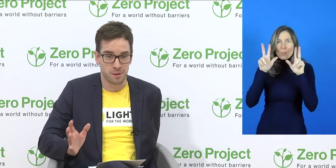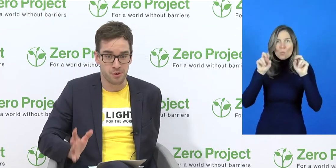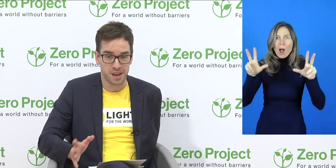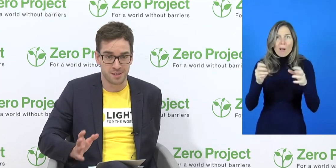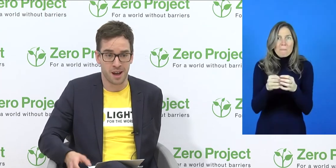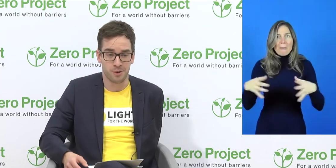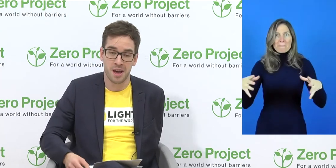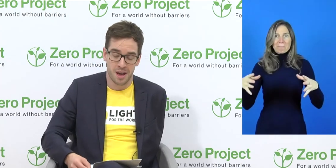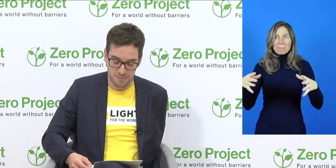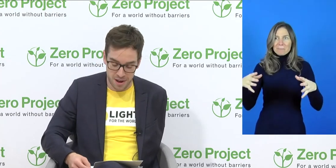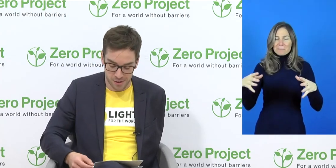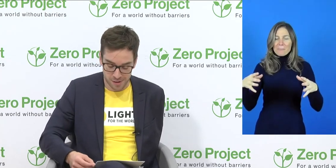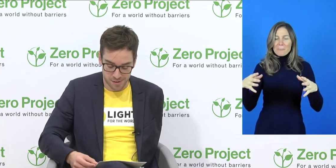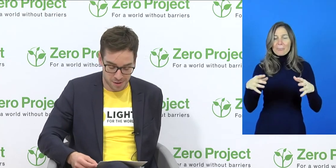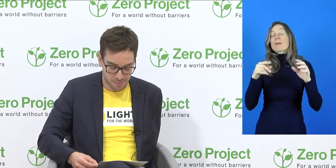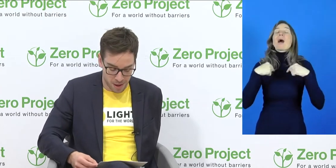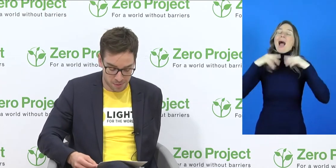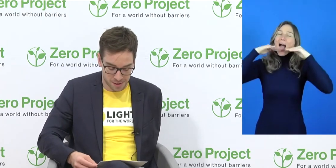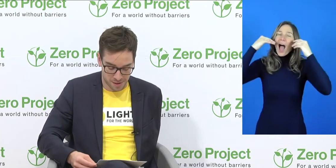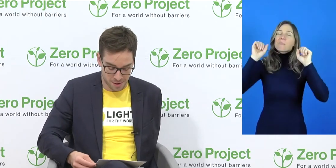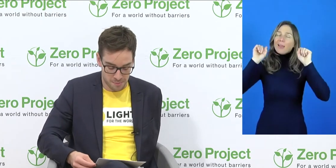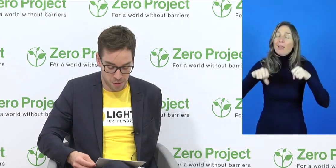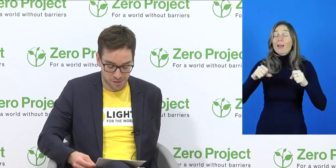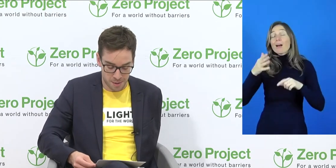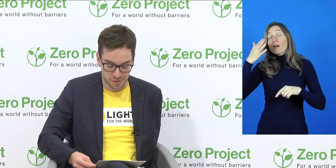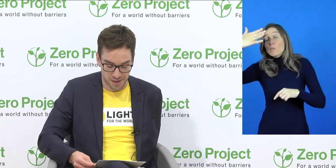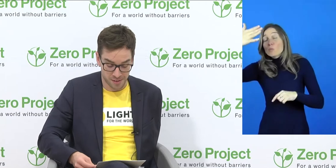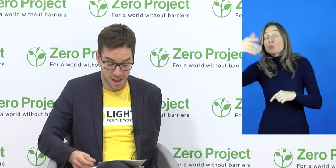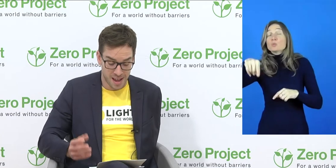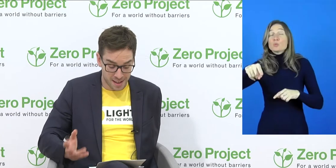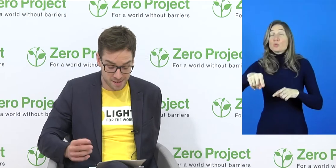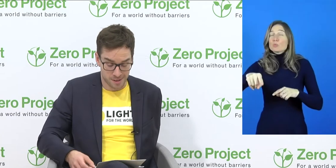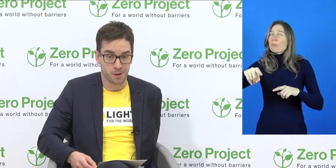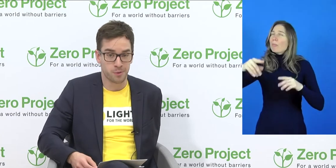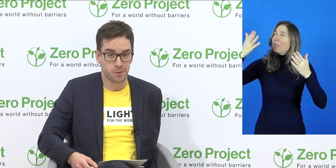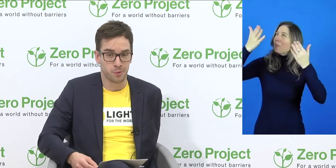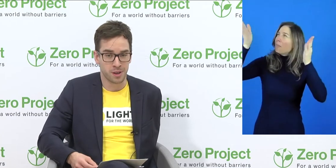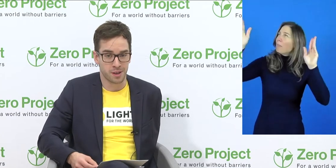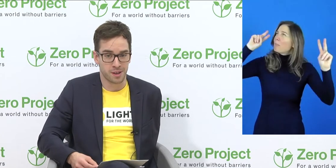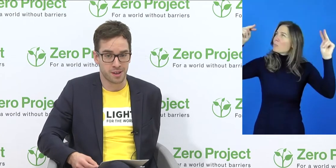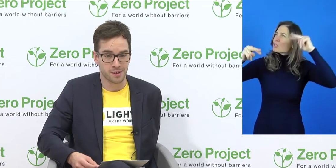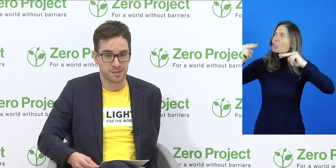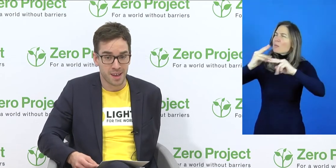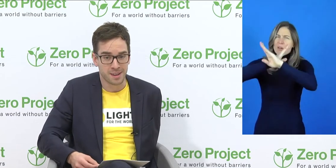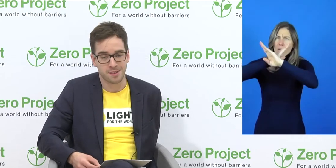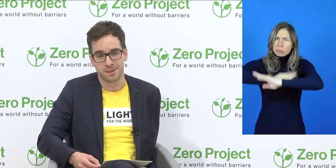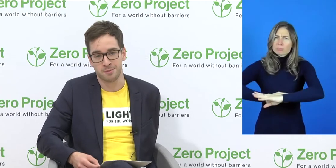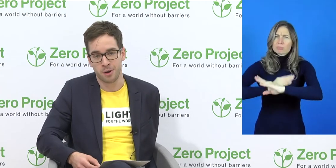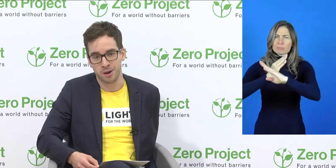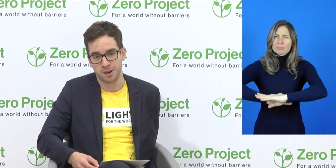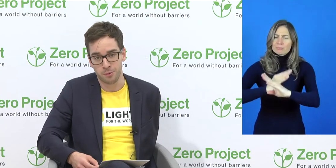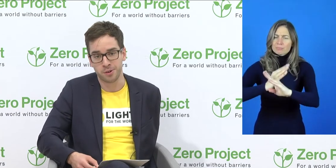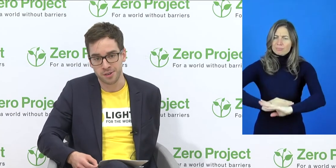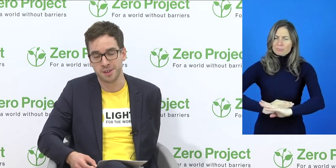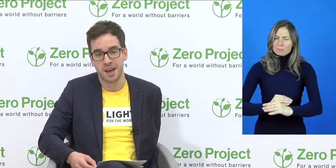can break down barriers in the public perception. And we can say that